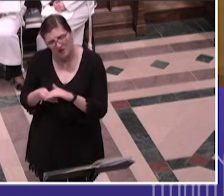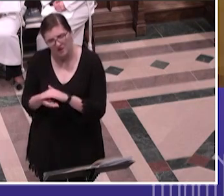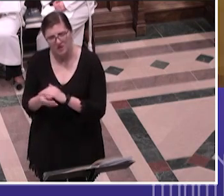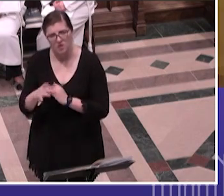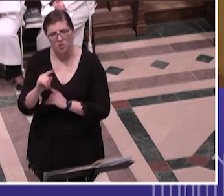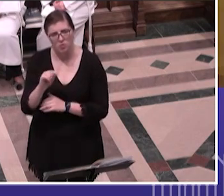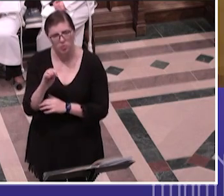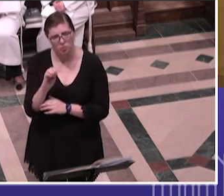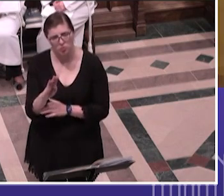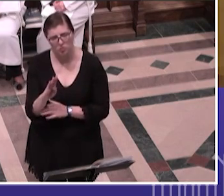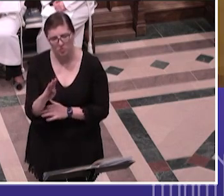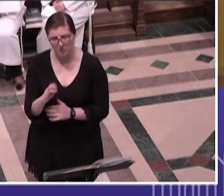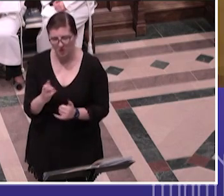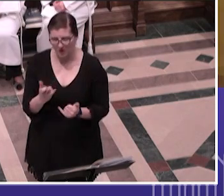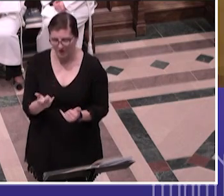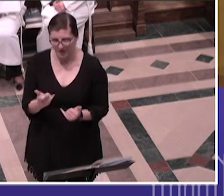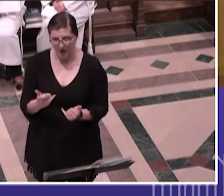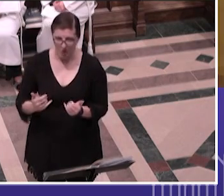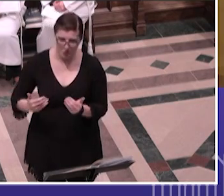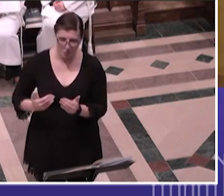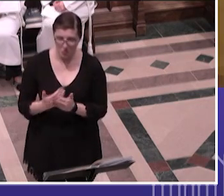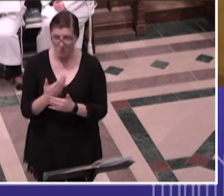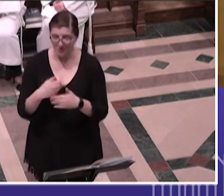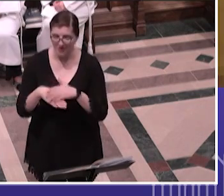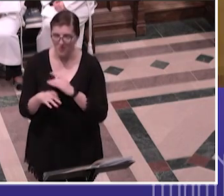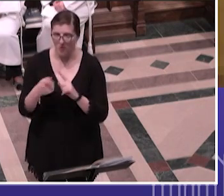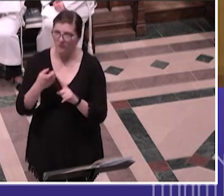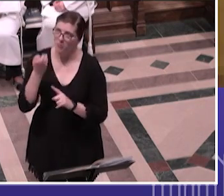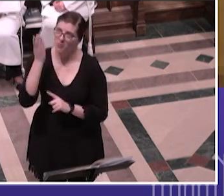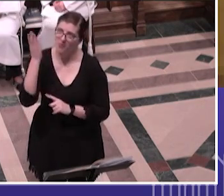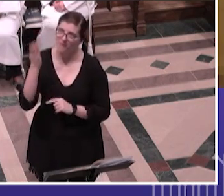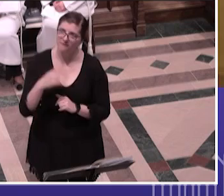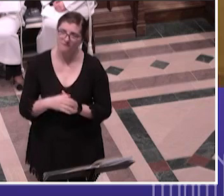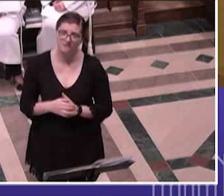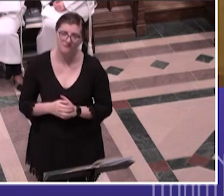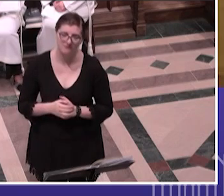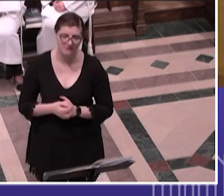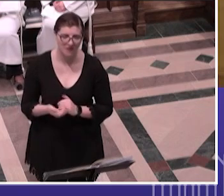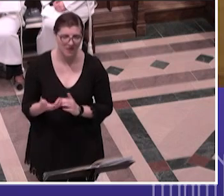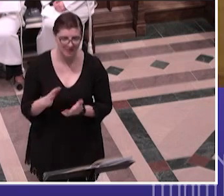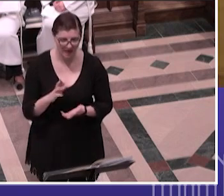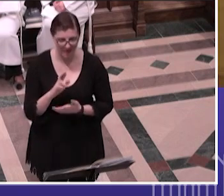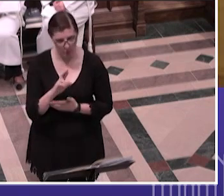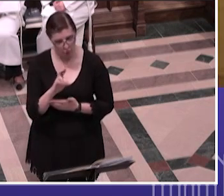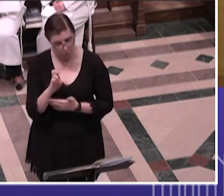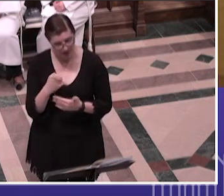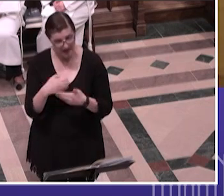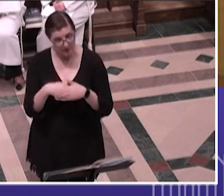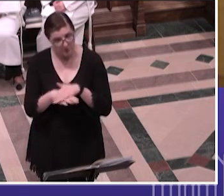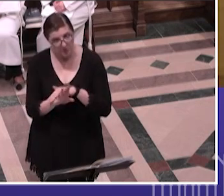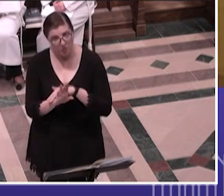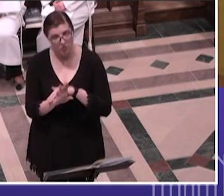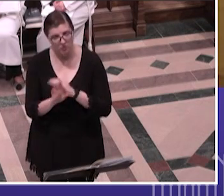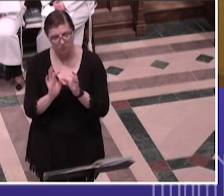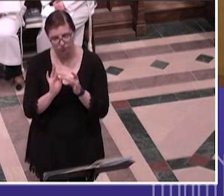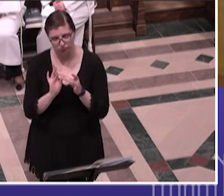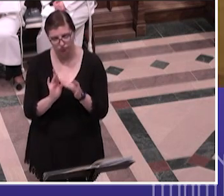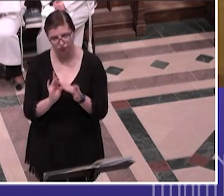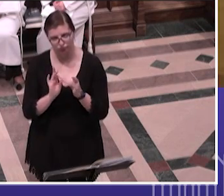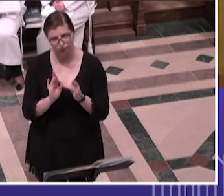from above. Death and rebirth are intractably linked at this very moment.